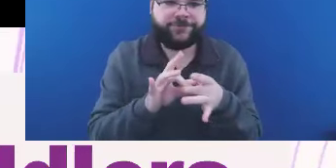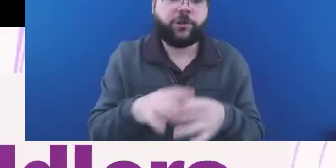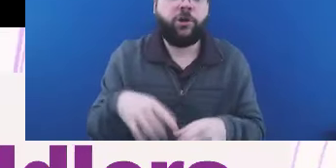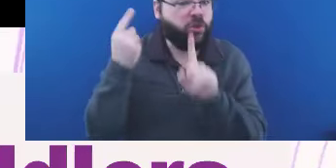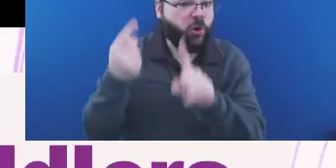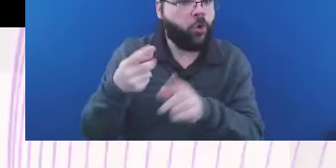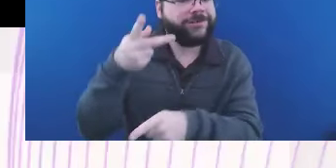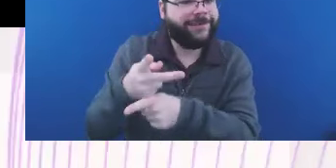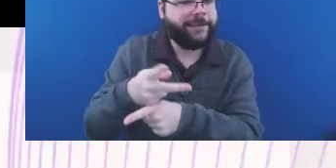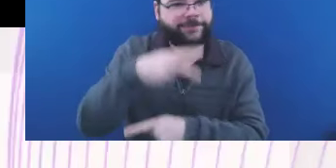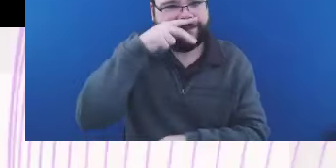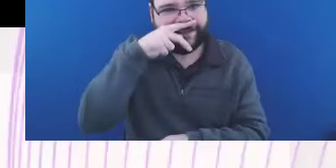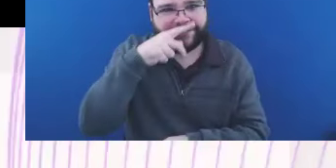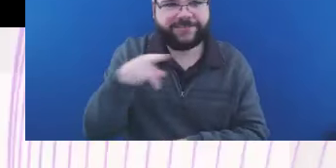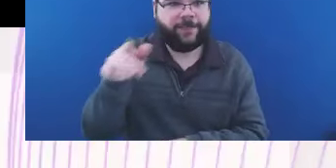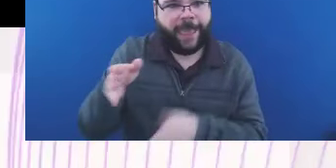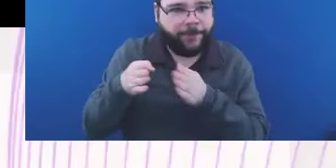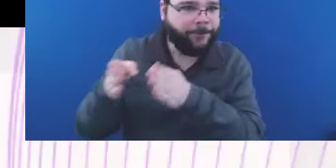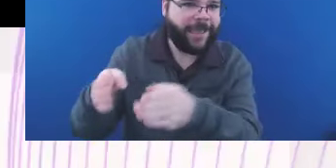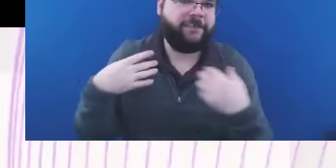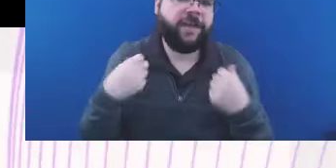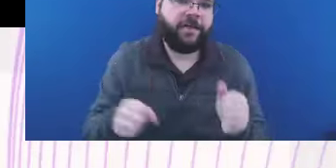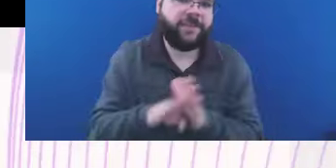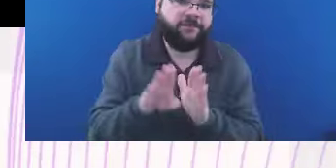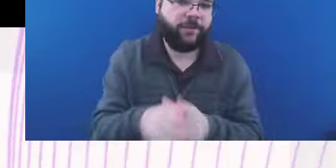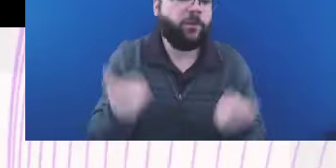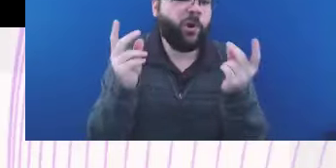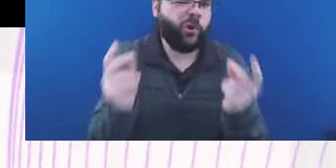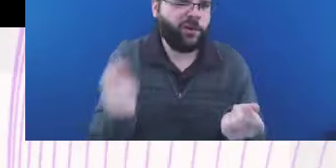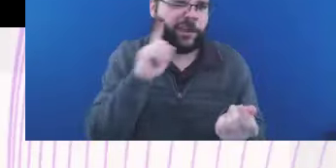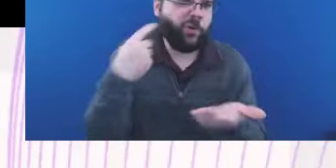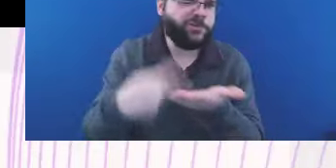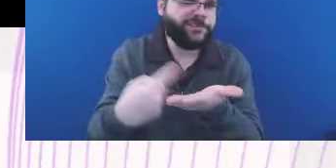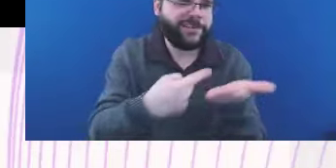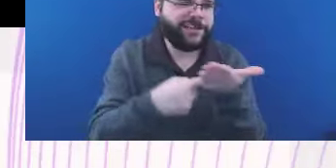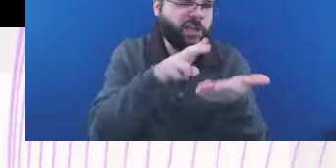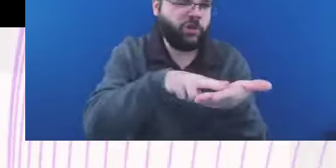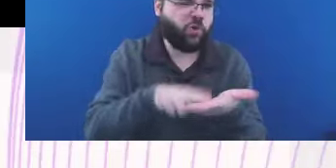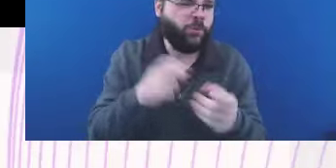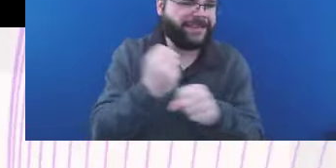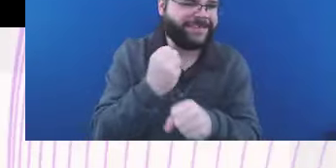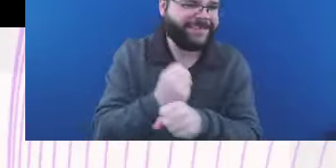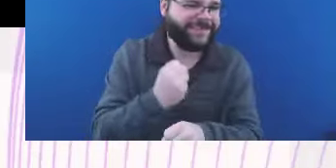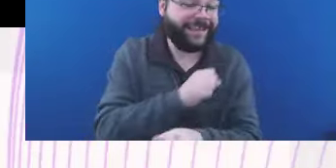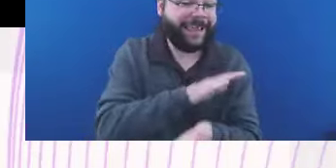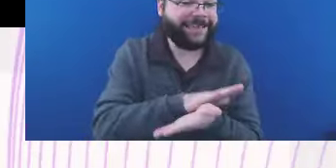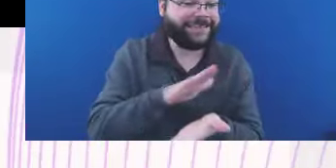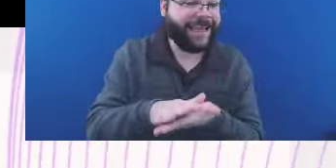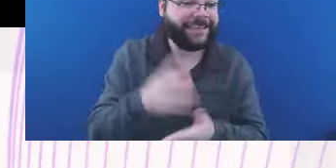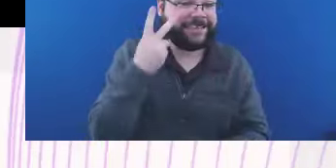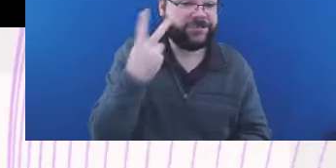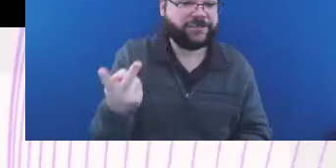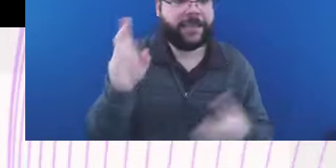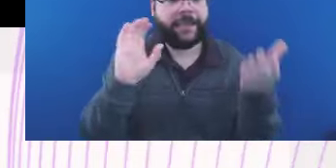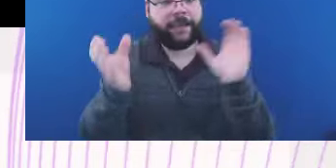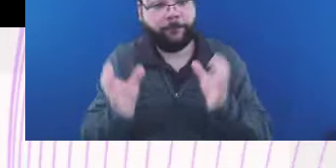development. I'll just quickly move through some enrollment stats. because it's nice to see, to compare